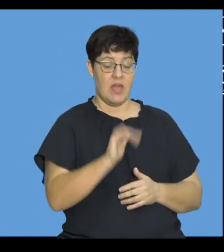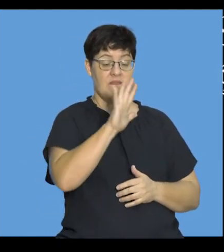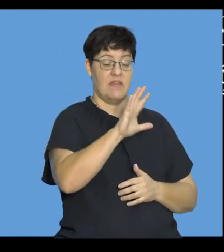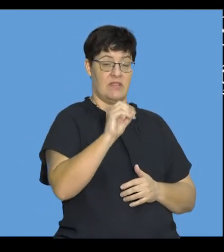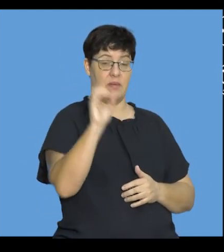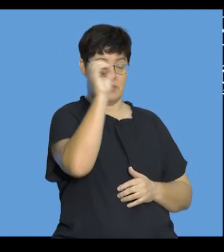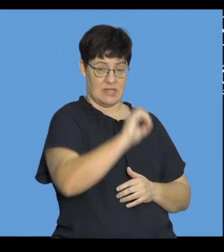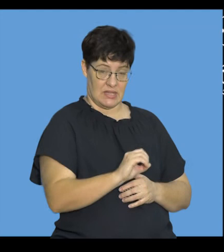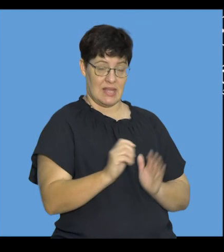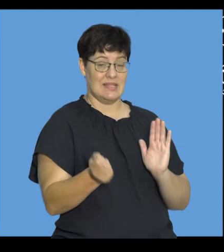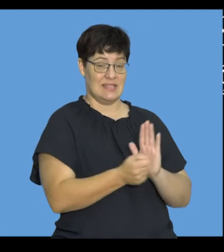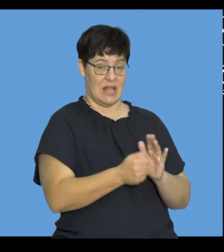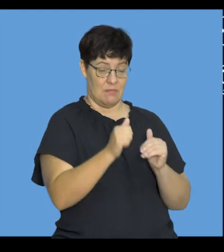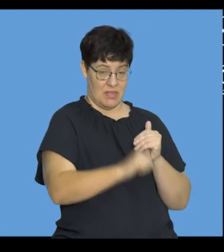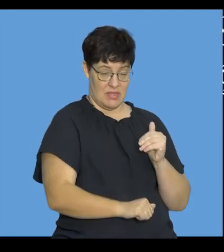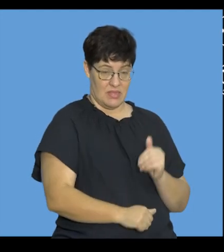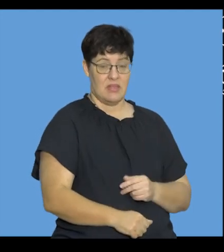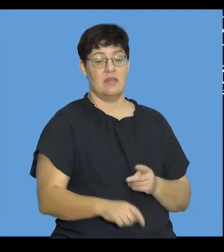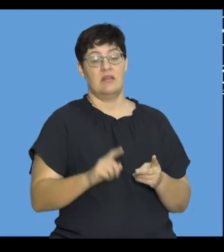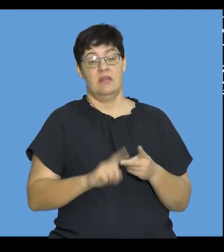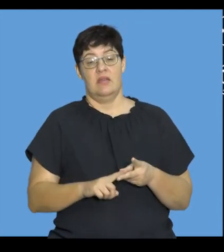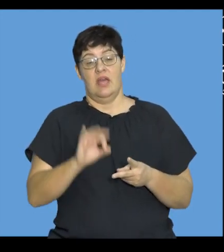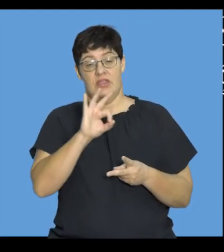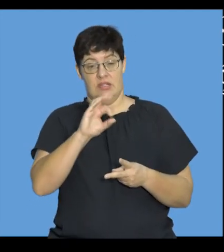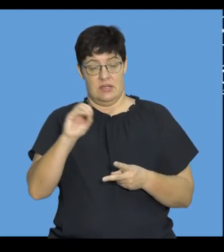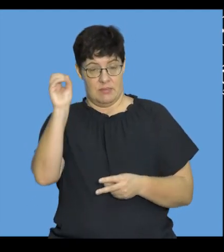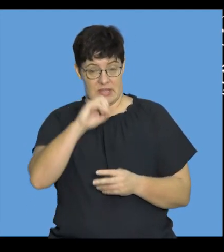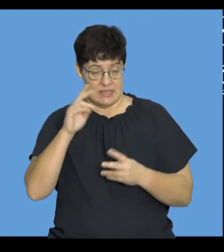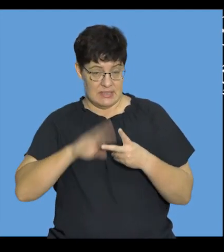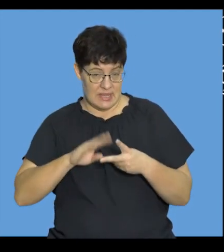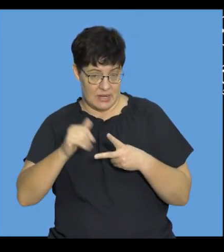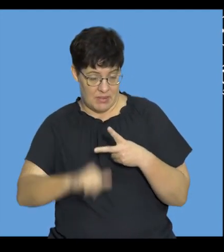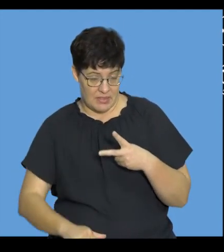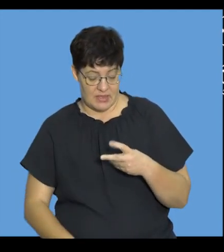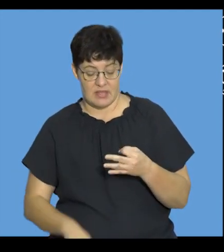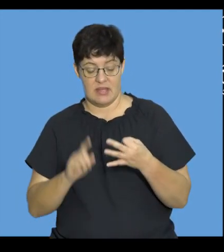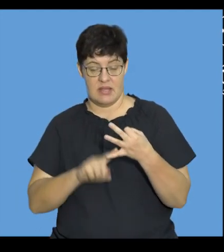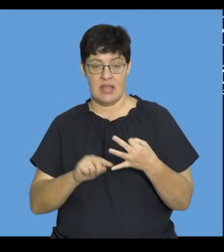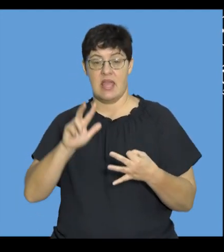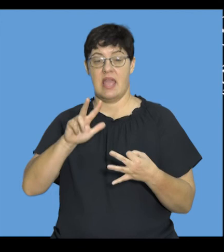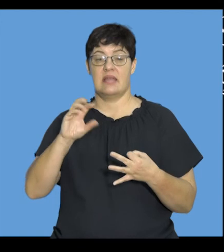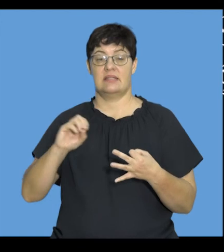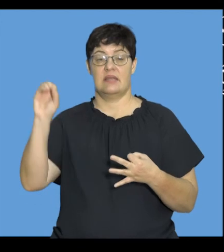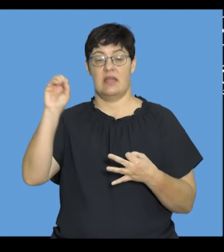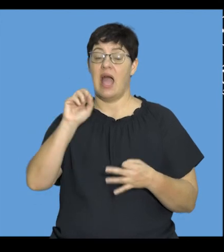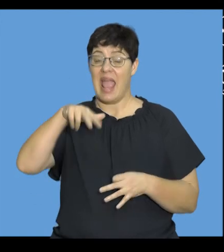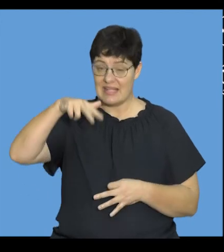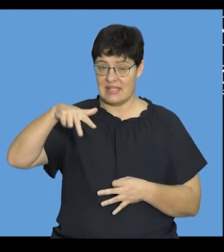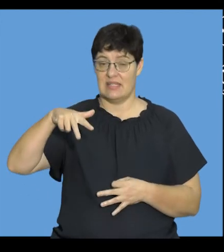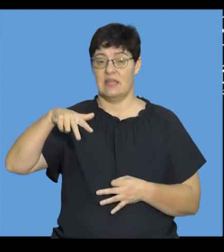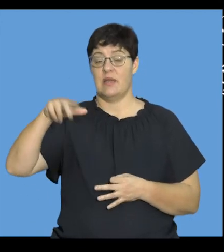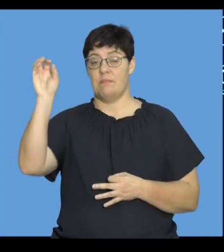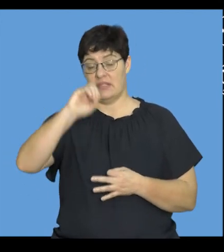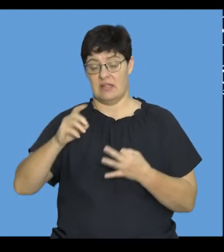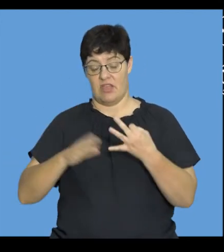sale, 30% in the second month of sale, and 18% in the third month after the month